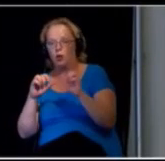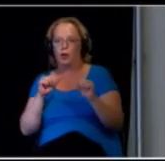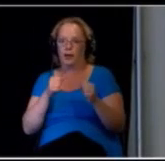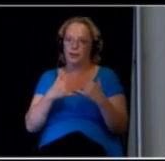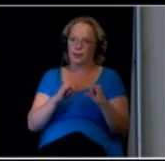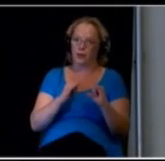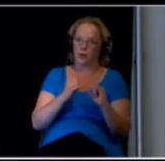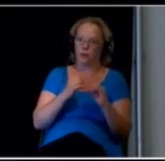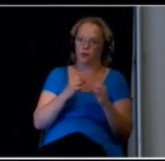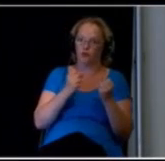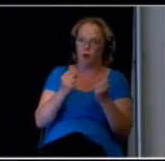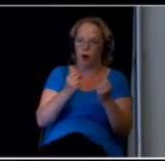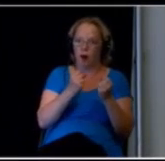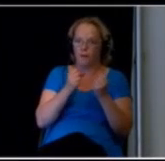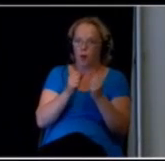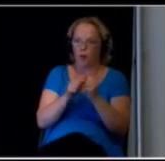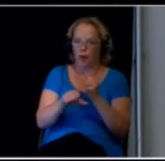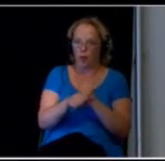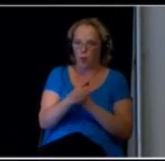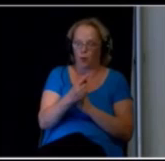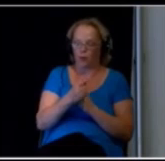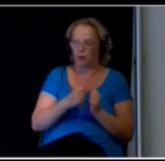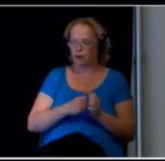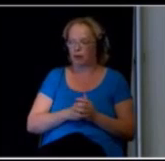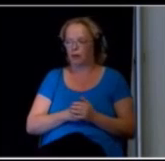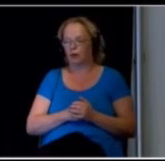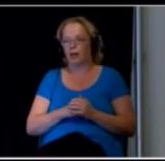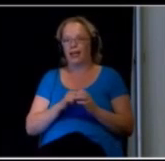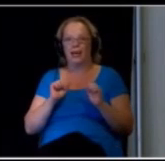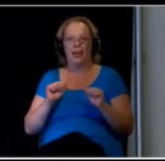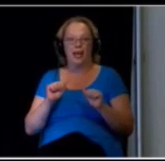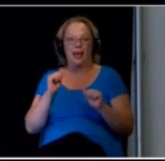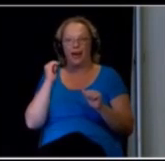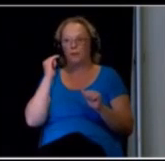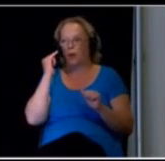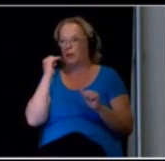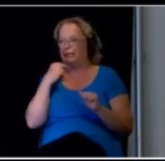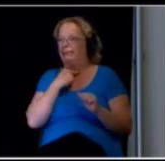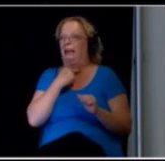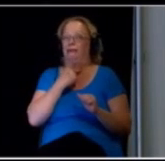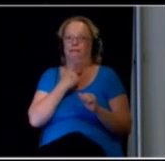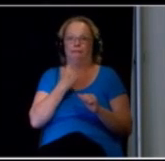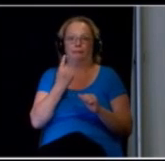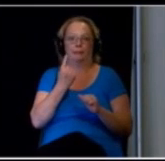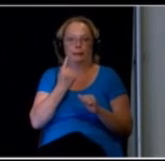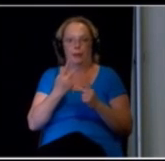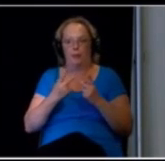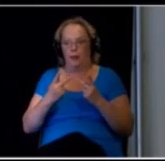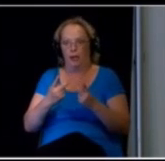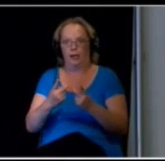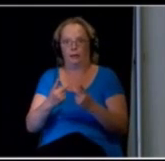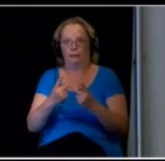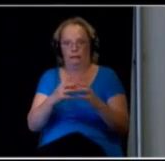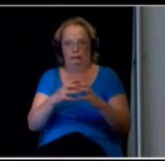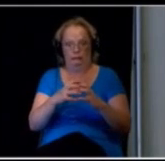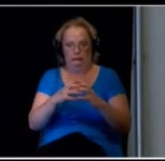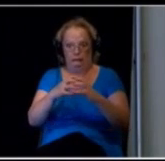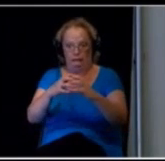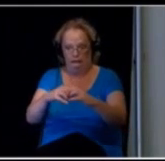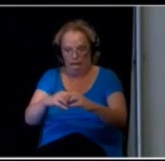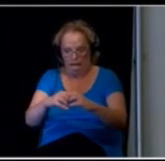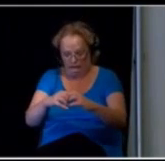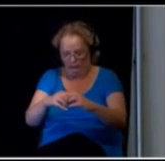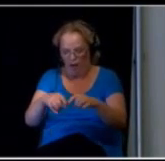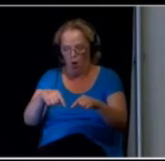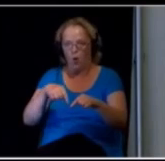particularly if you're sort of stuck, you could potentially be stuck somewhere. Having that dual motor capability it's like having a